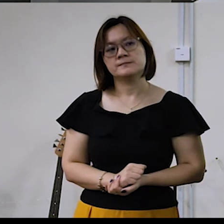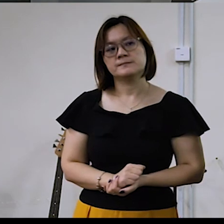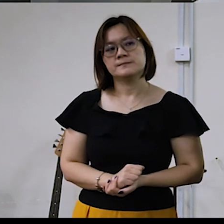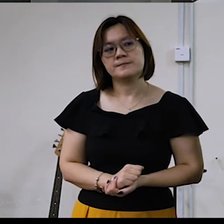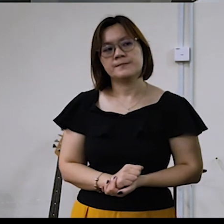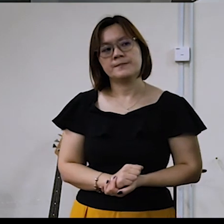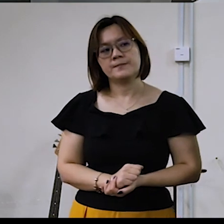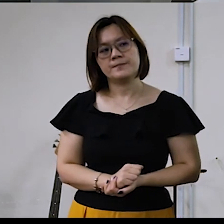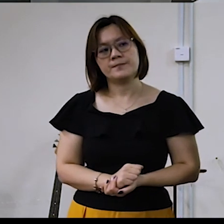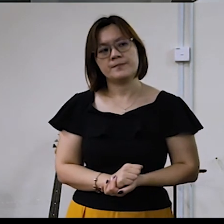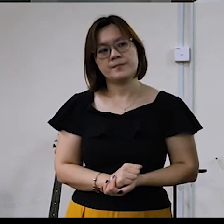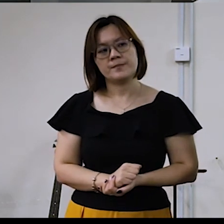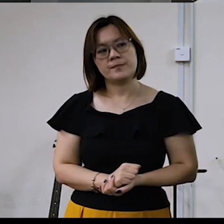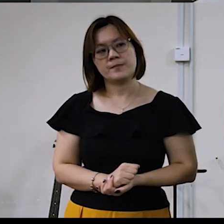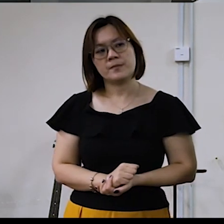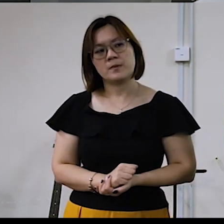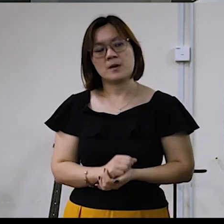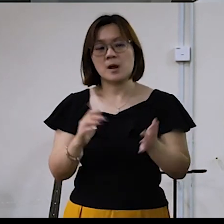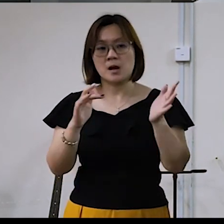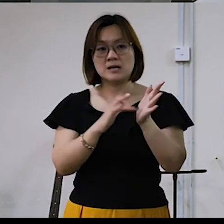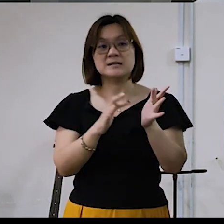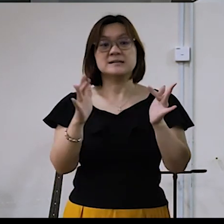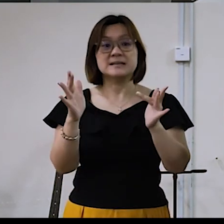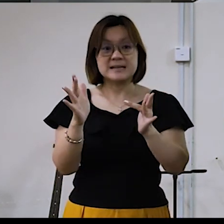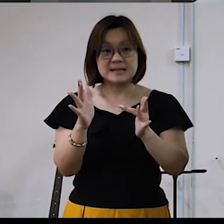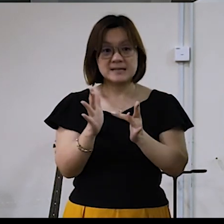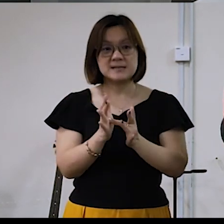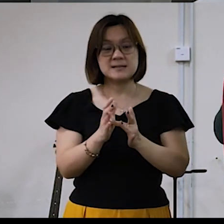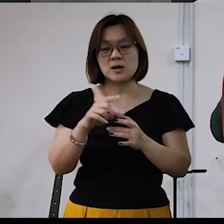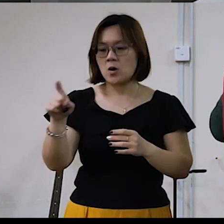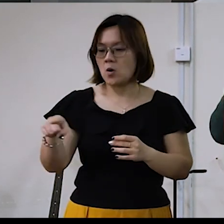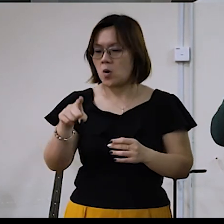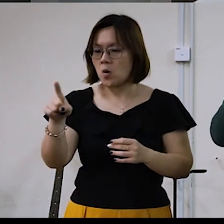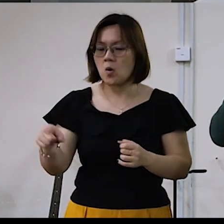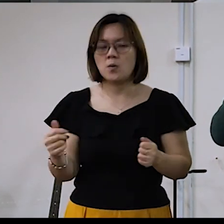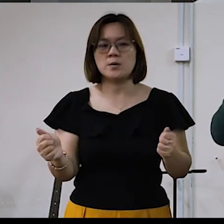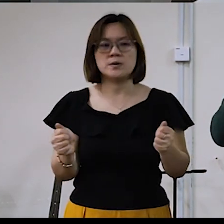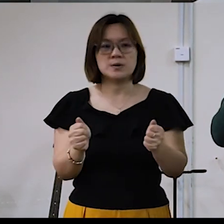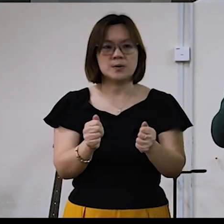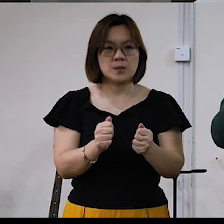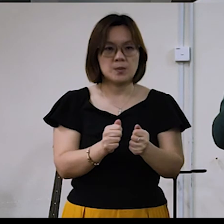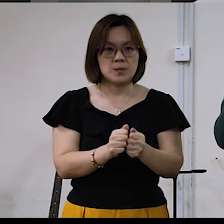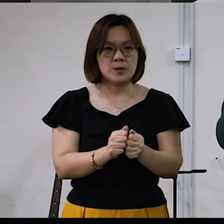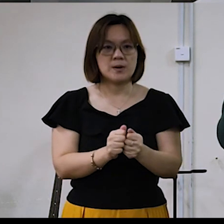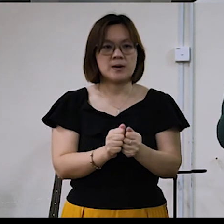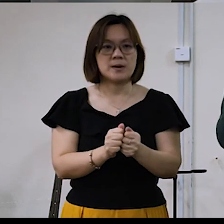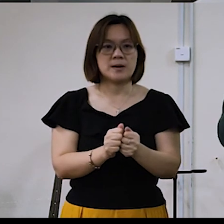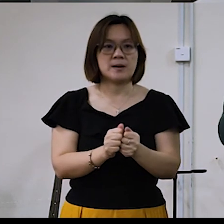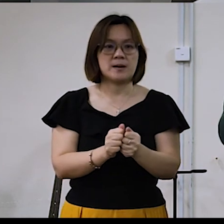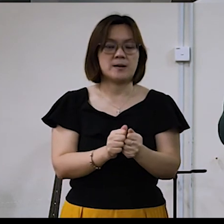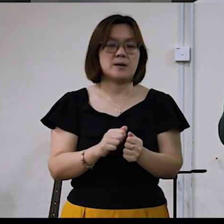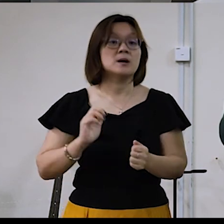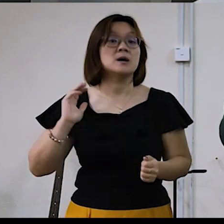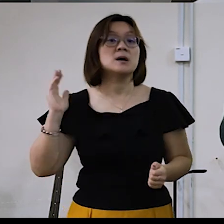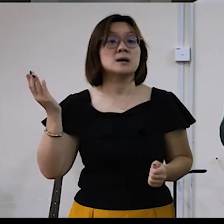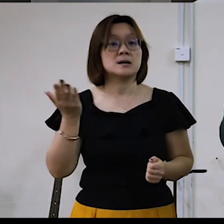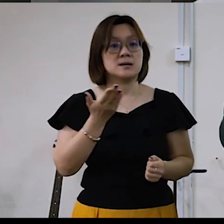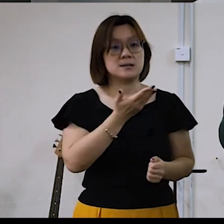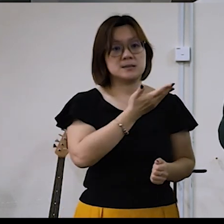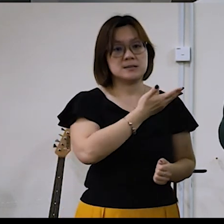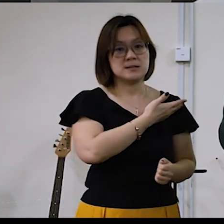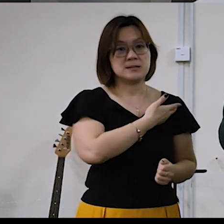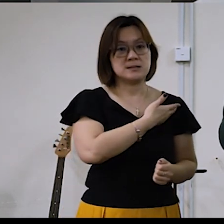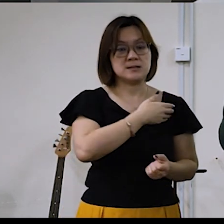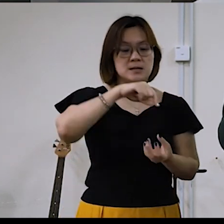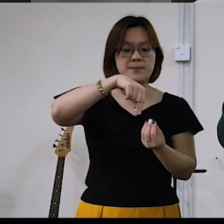us, beginning from the baptism of John. See, always go back to the water baptism. So for those who say water baptism is not important, no, you